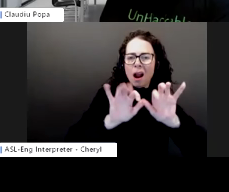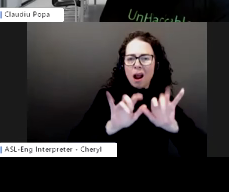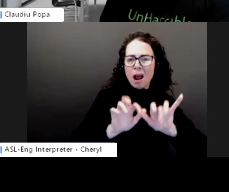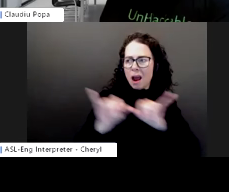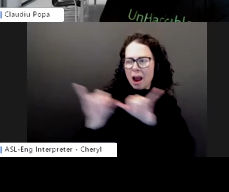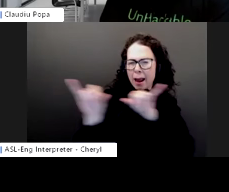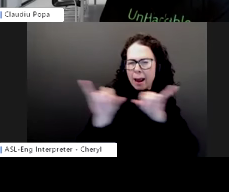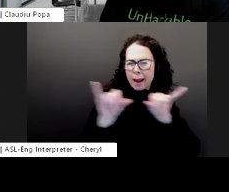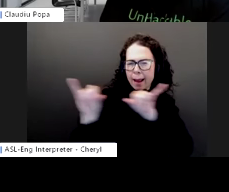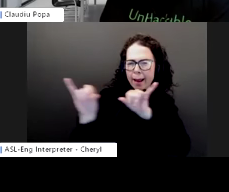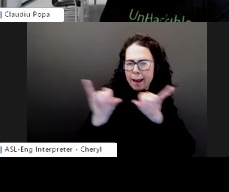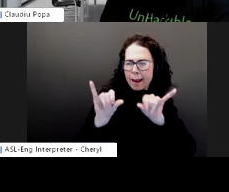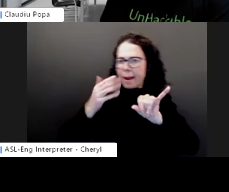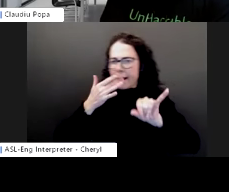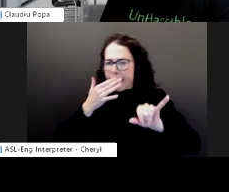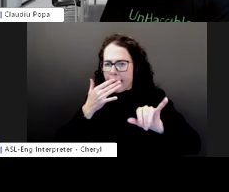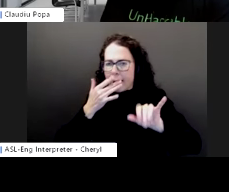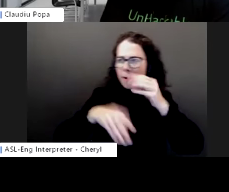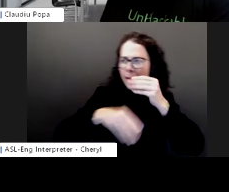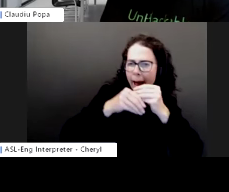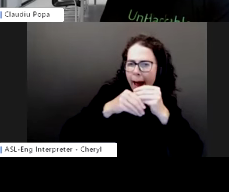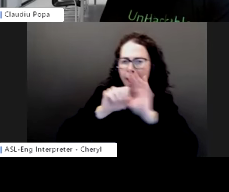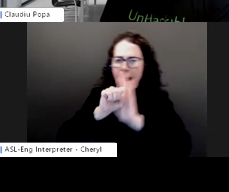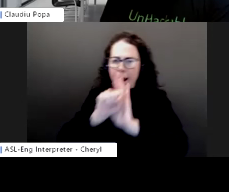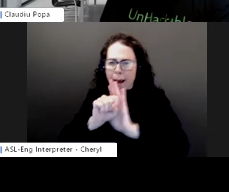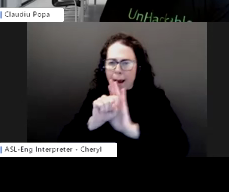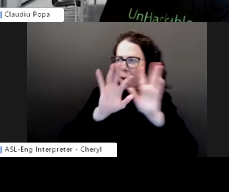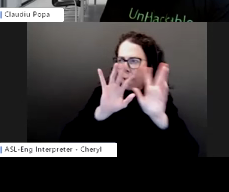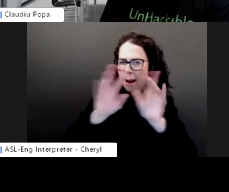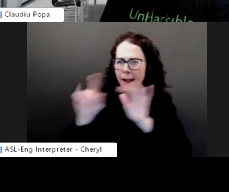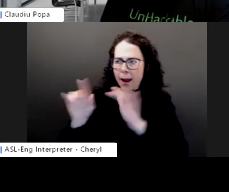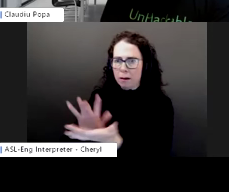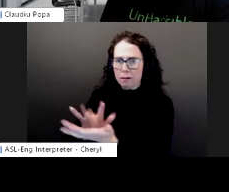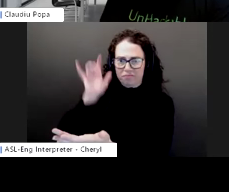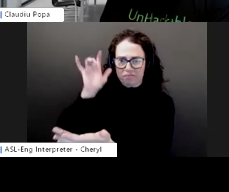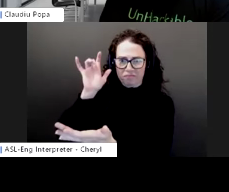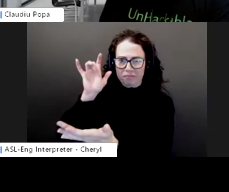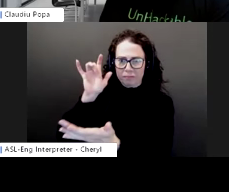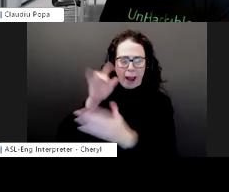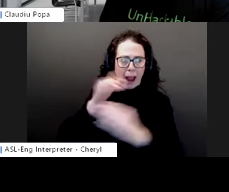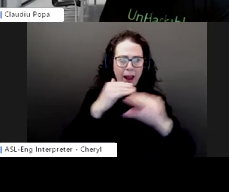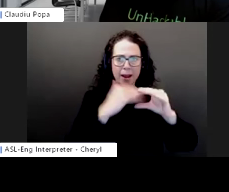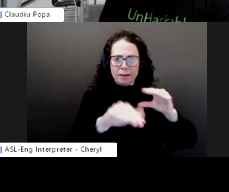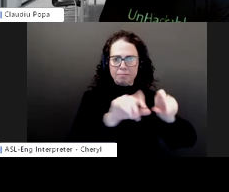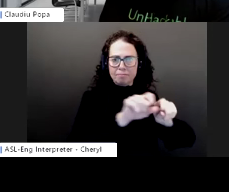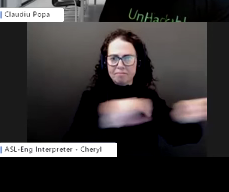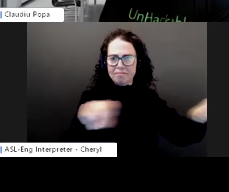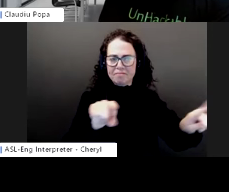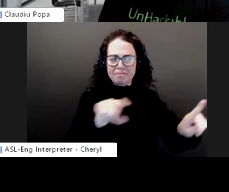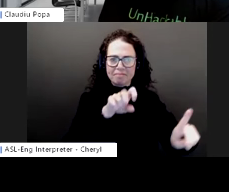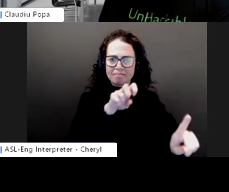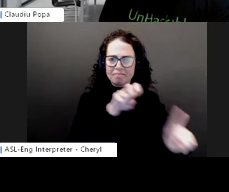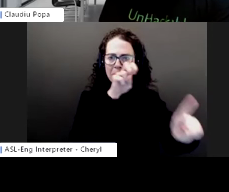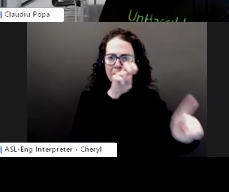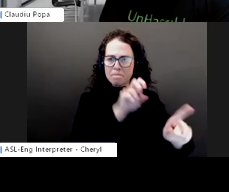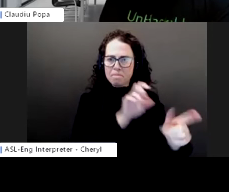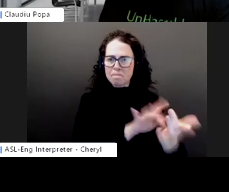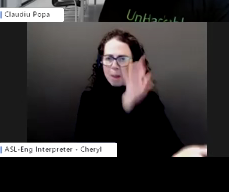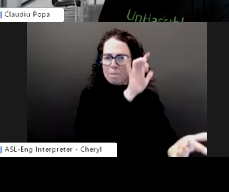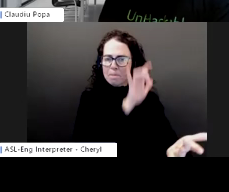it so that you've just taken advantage of their brand and their wording and their